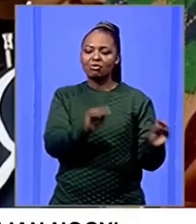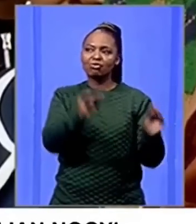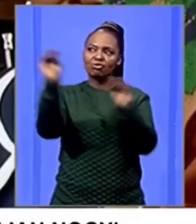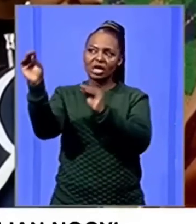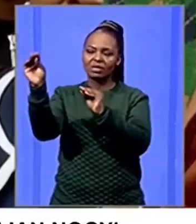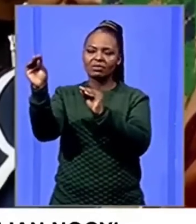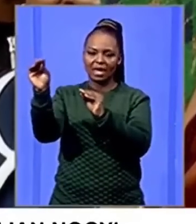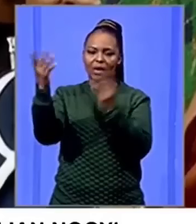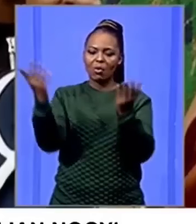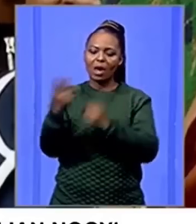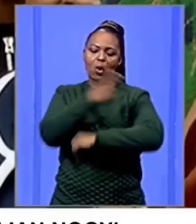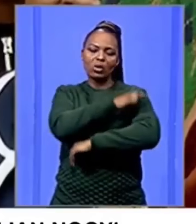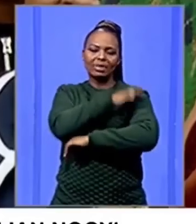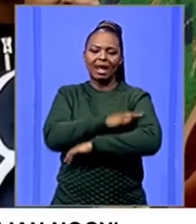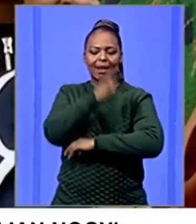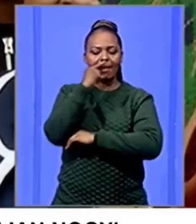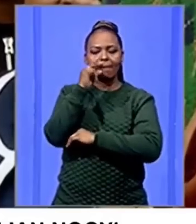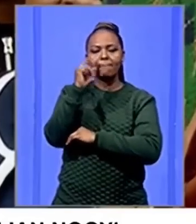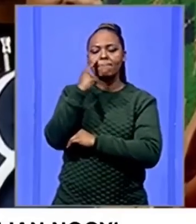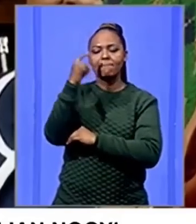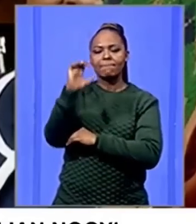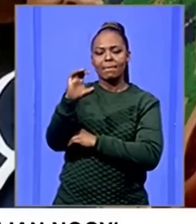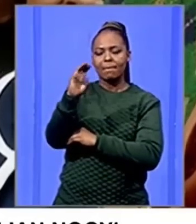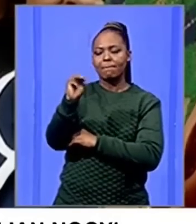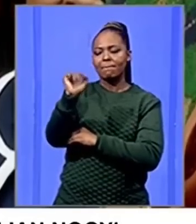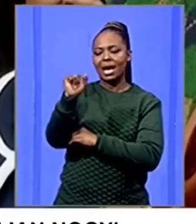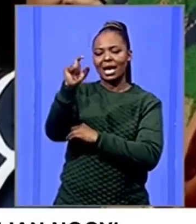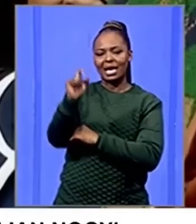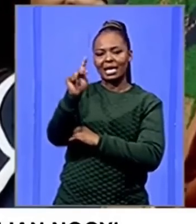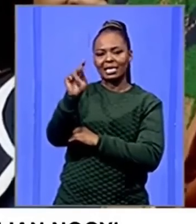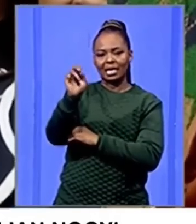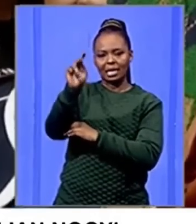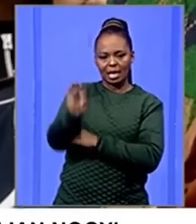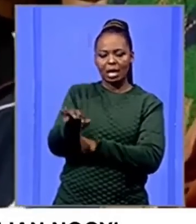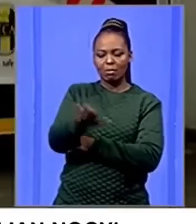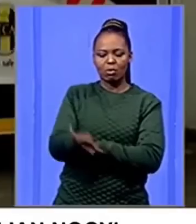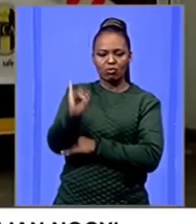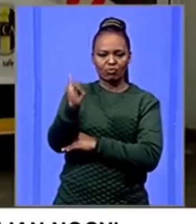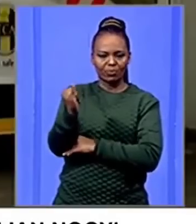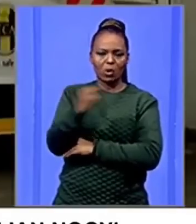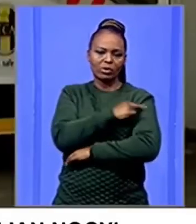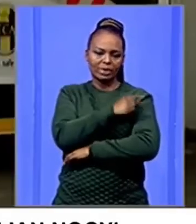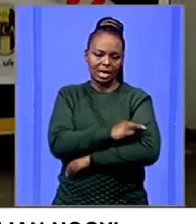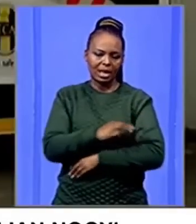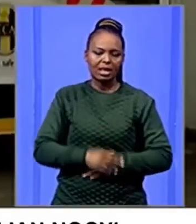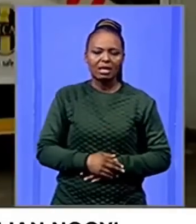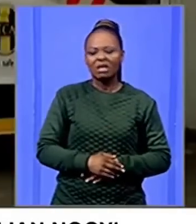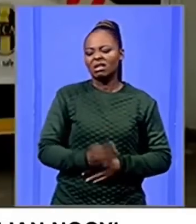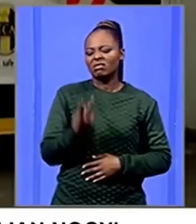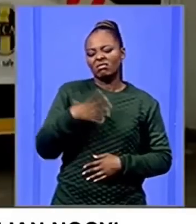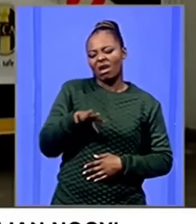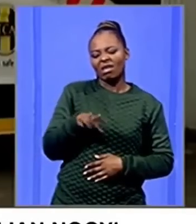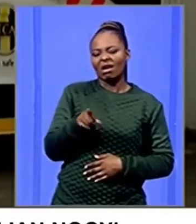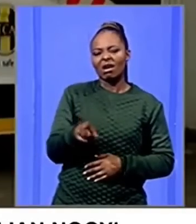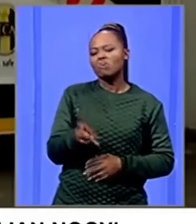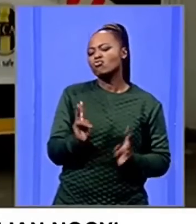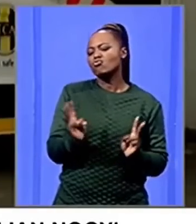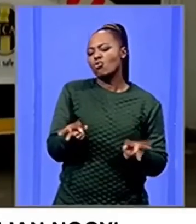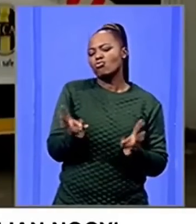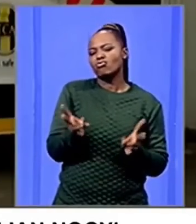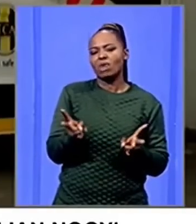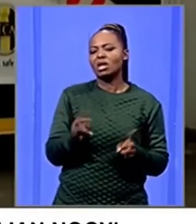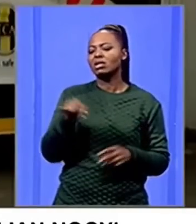Charlotte Maxeke Hospital. P3s with moderate injuries that are not immediately life-threatening, stable enough to wait